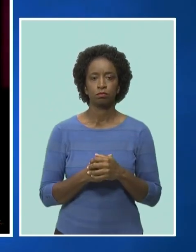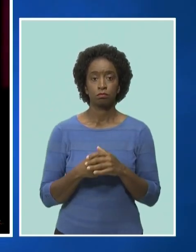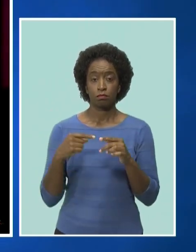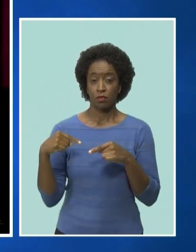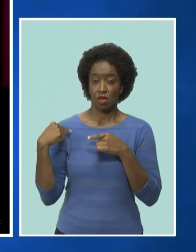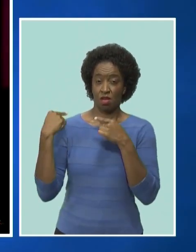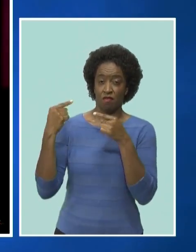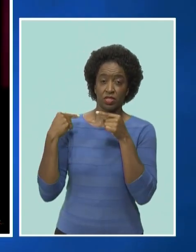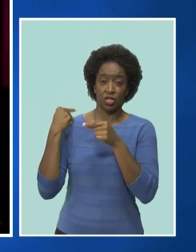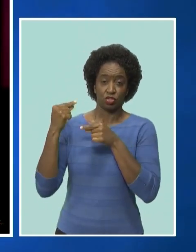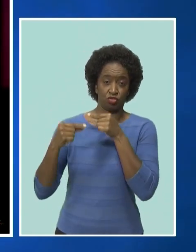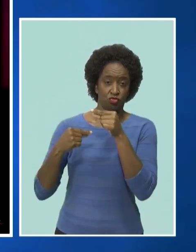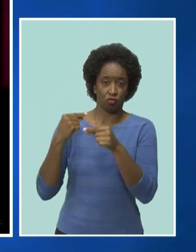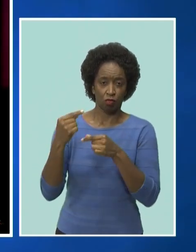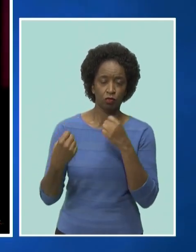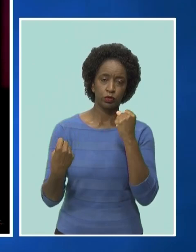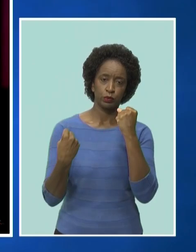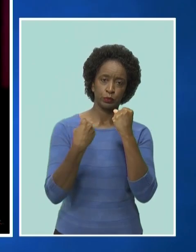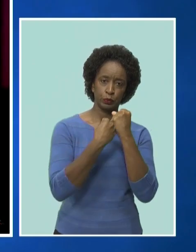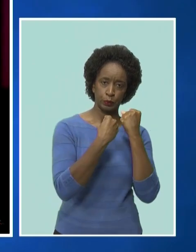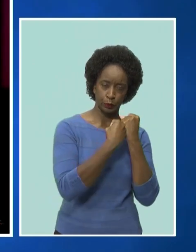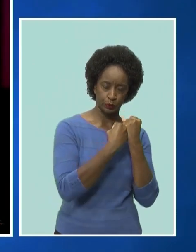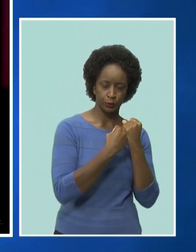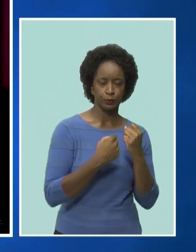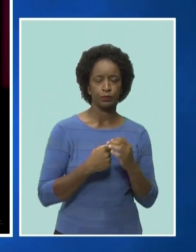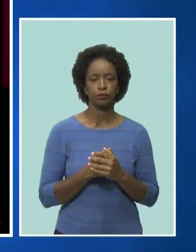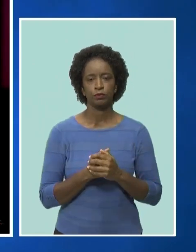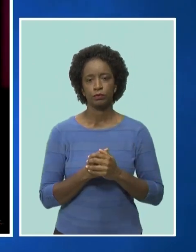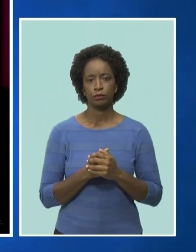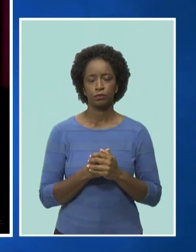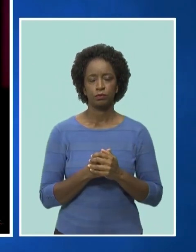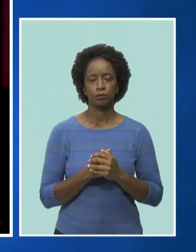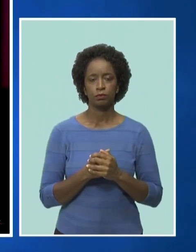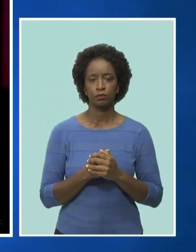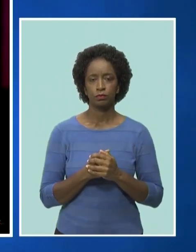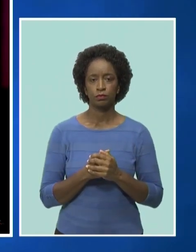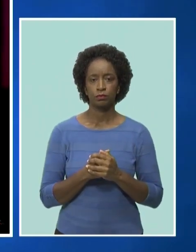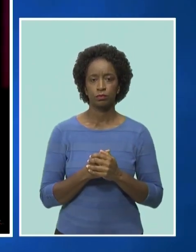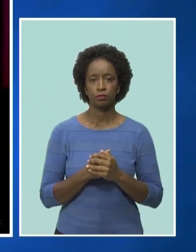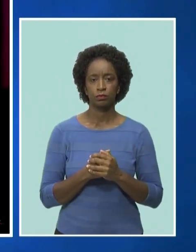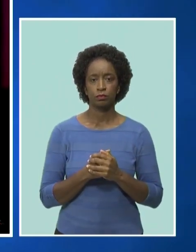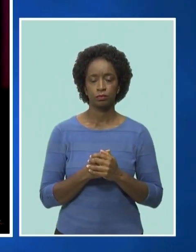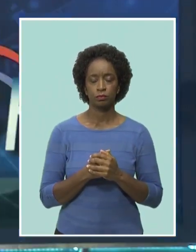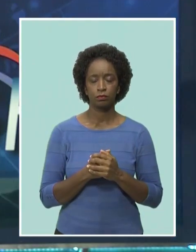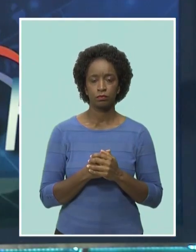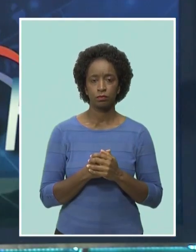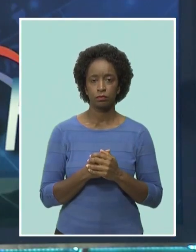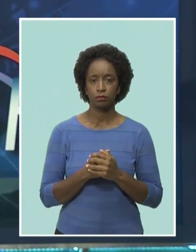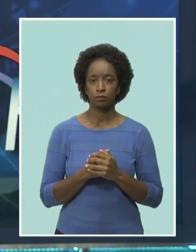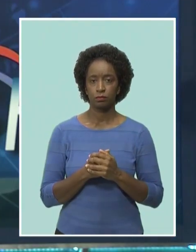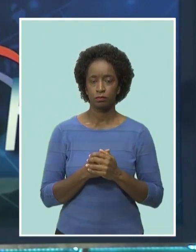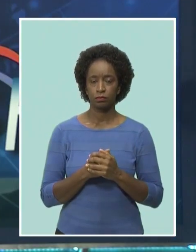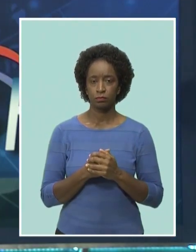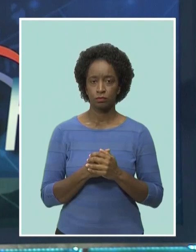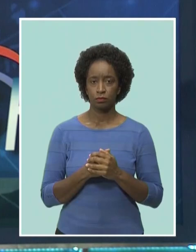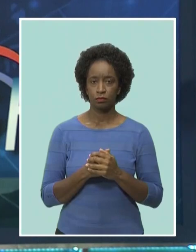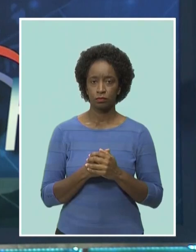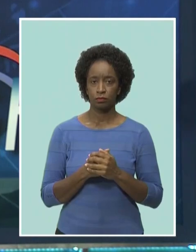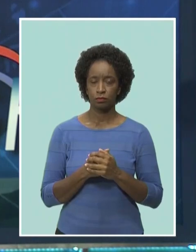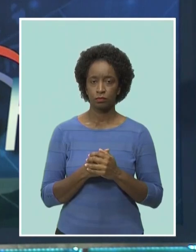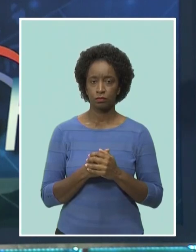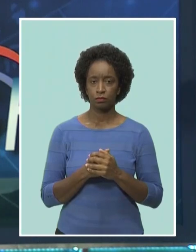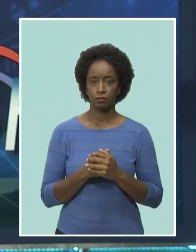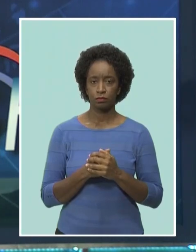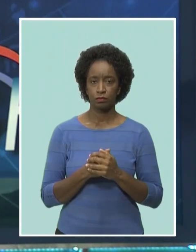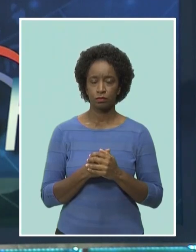and because of our forefathers who laid the foundation for us. In other news, on